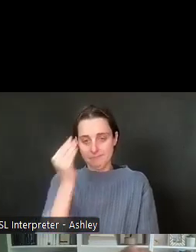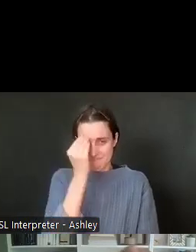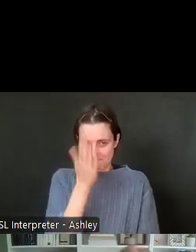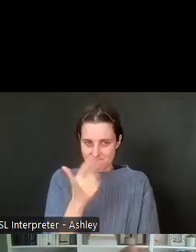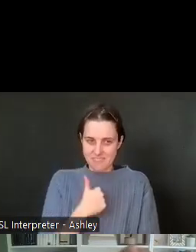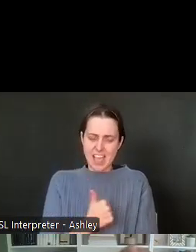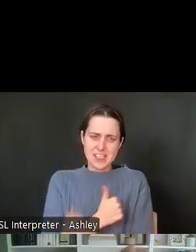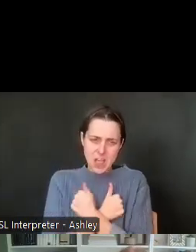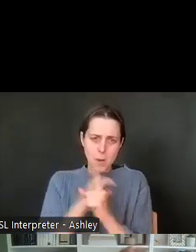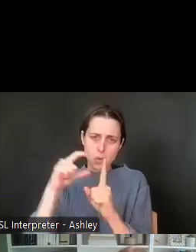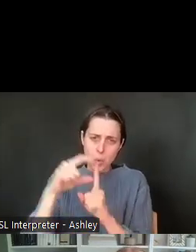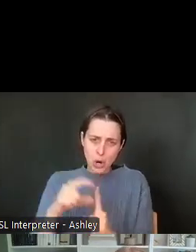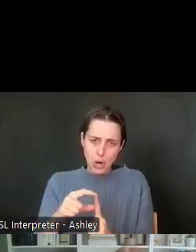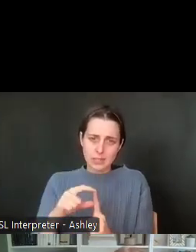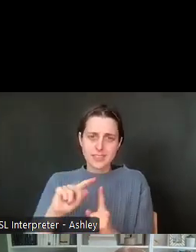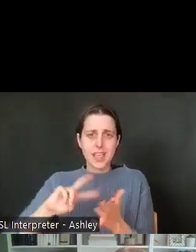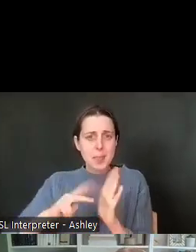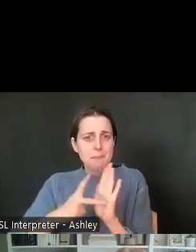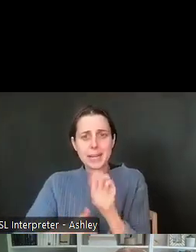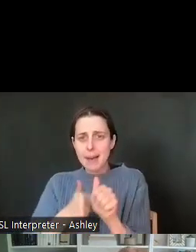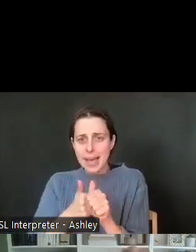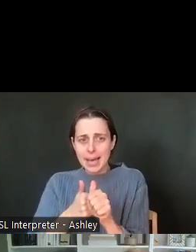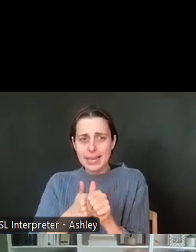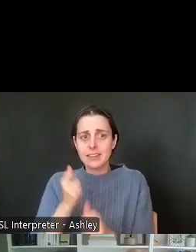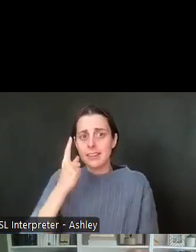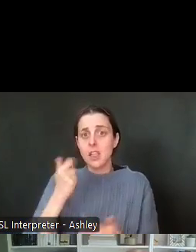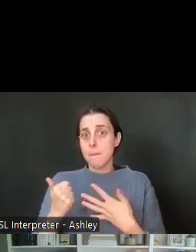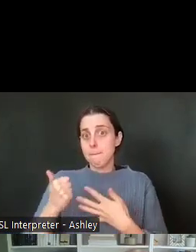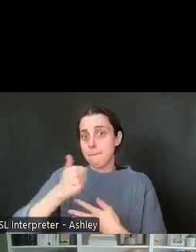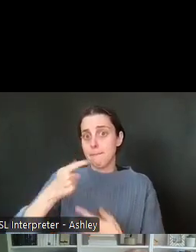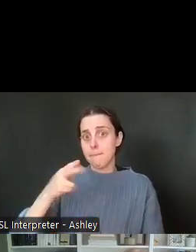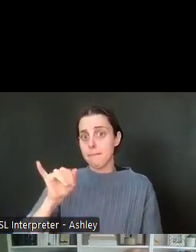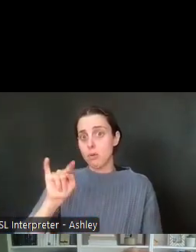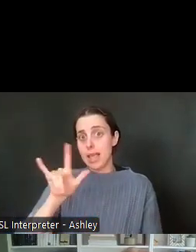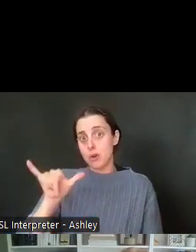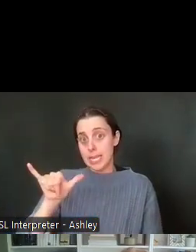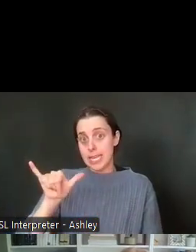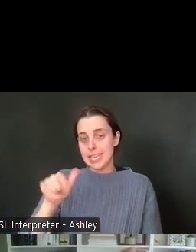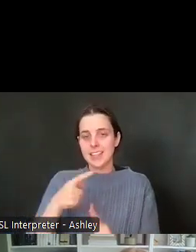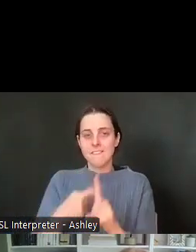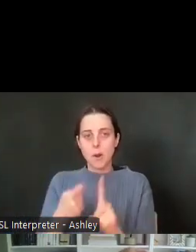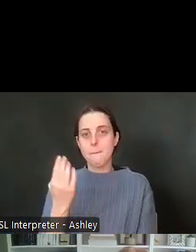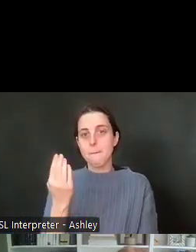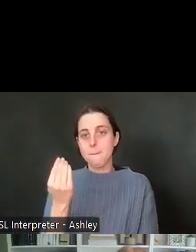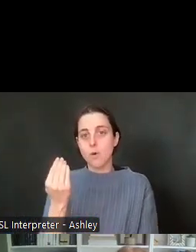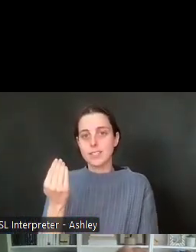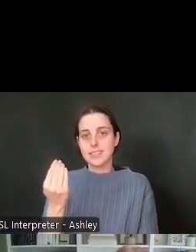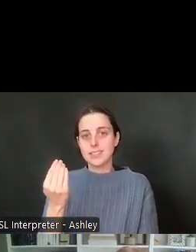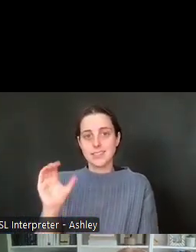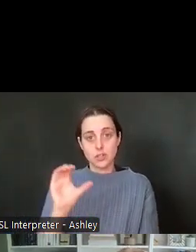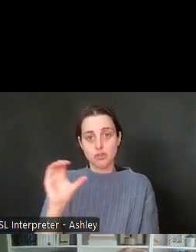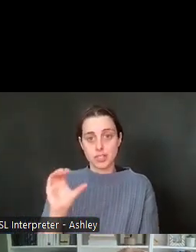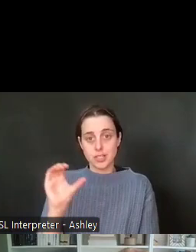the meaning of words. And the word priority is from the 14th century. And it comes from the Latin